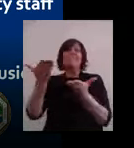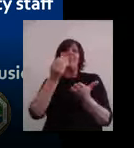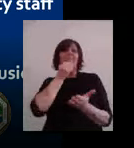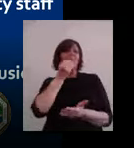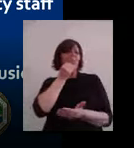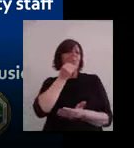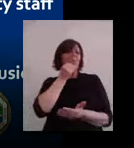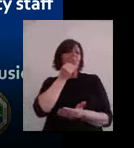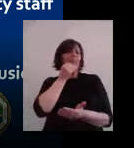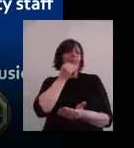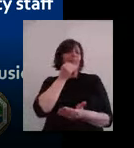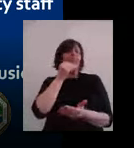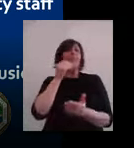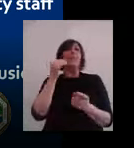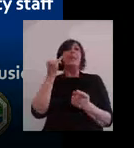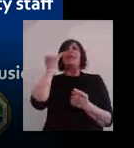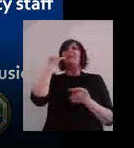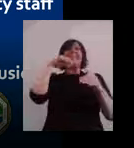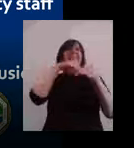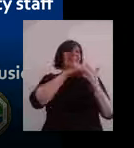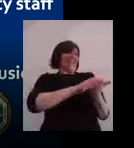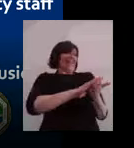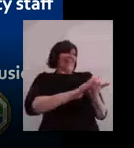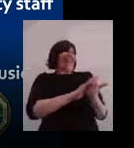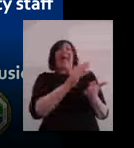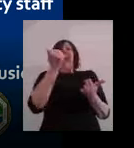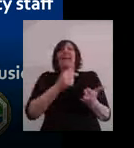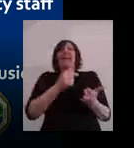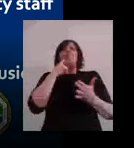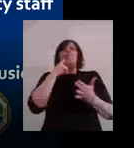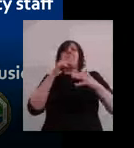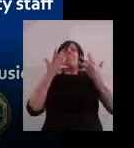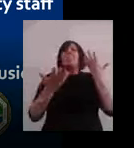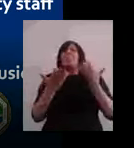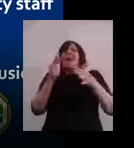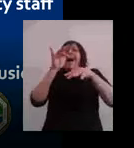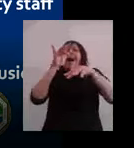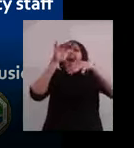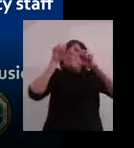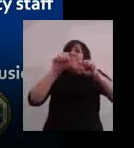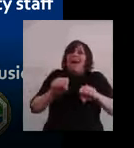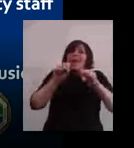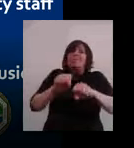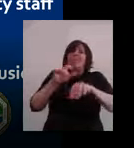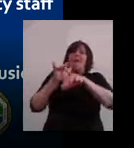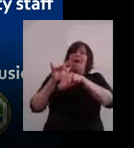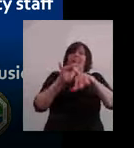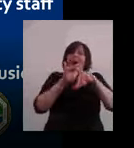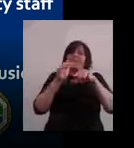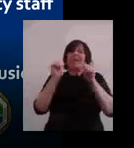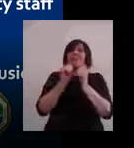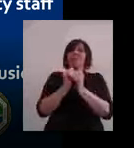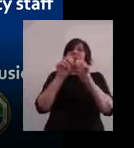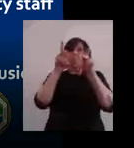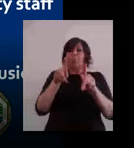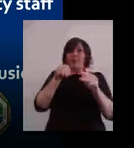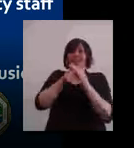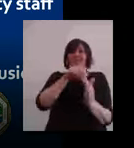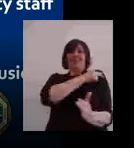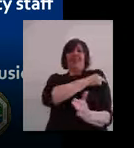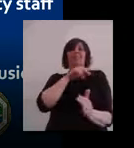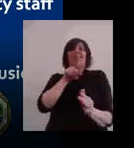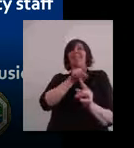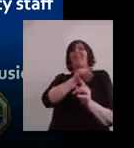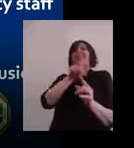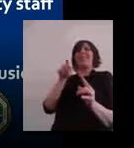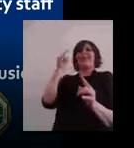cleaning the rooms. Anybody that might come in contact with a patient in the hospital or in any type of healthcare